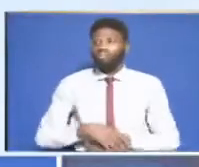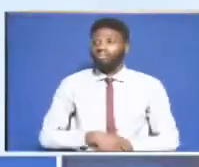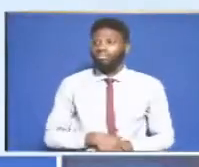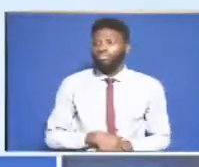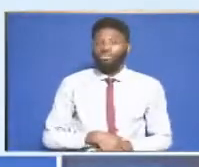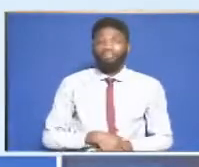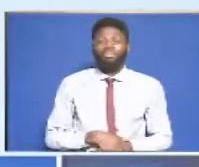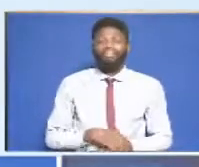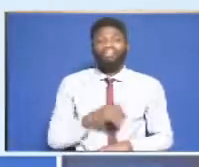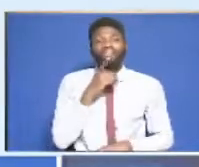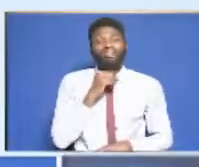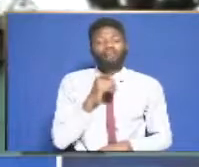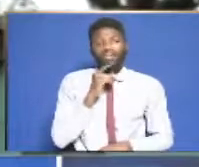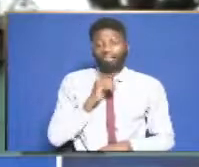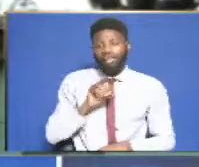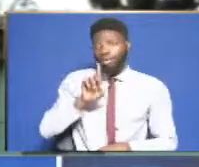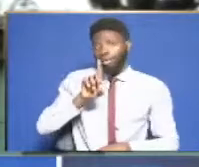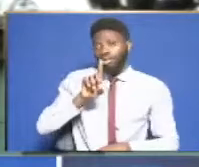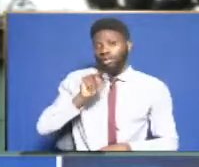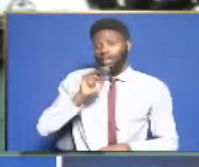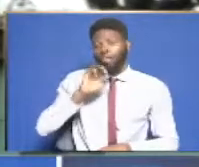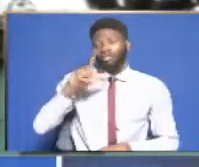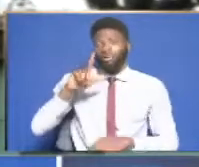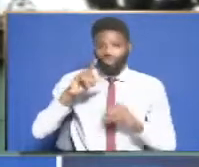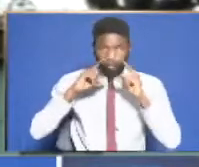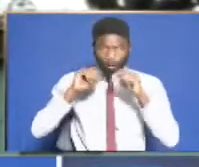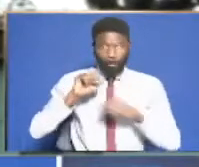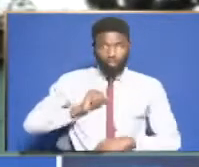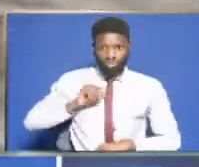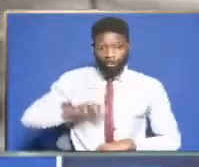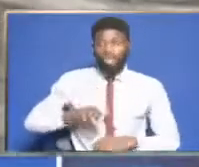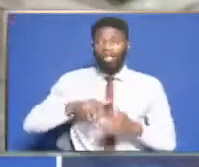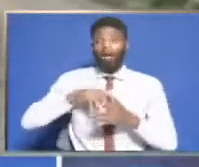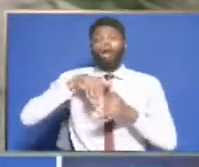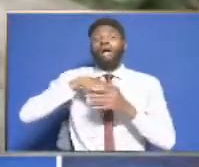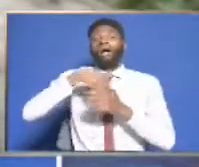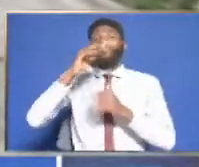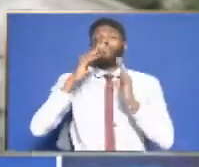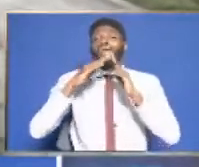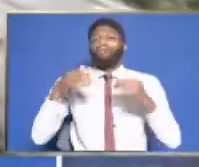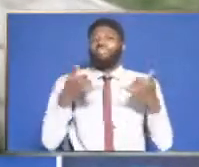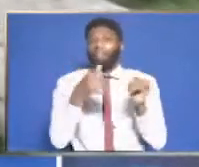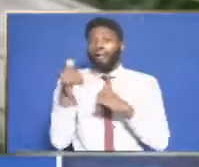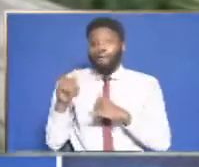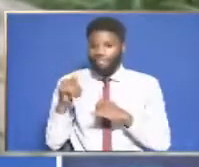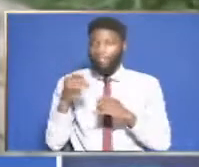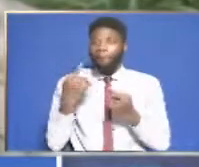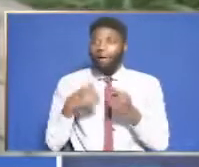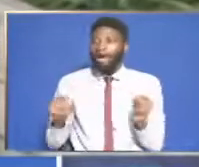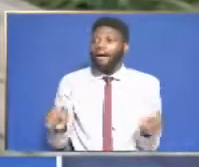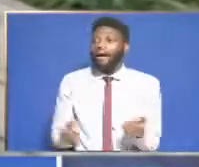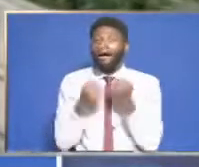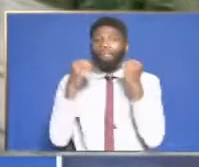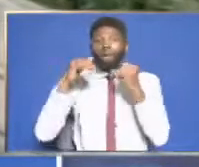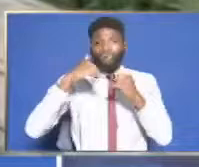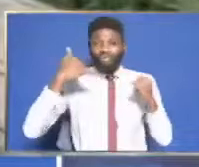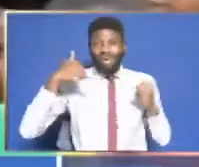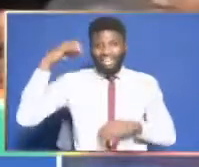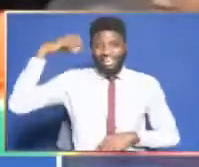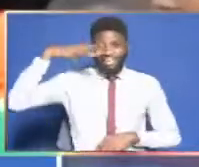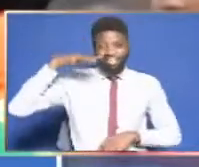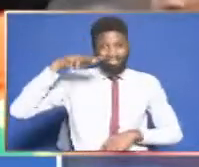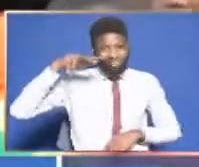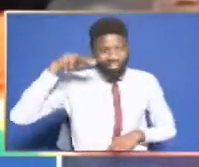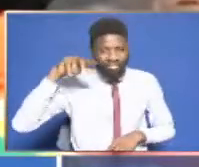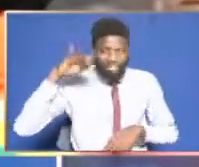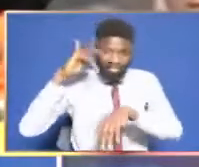According to the father, Darlene Mbaka, his daughter was playing outside their house when she was electrocuted by dangerously hanging electricity wires.